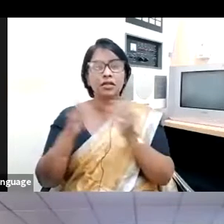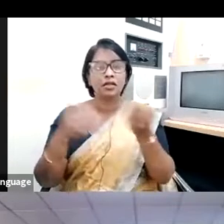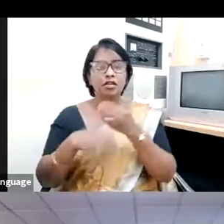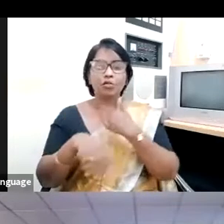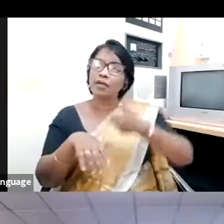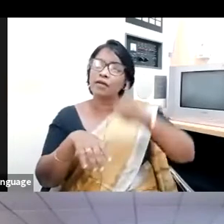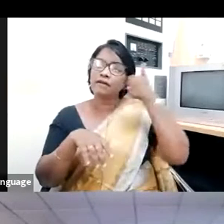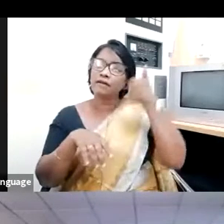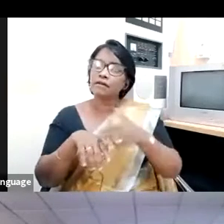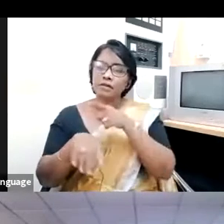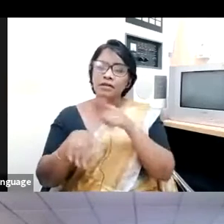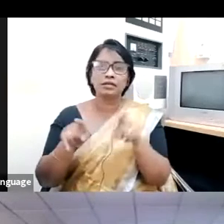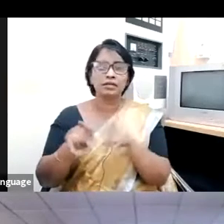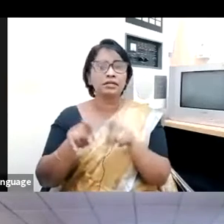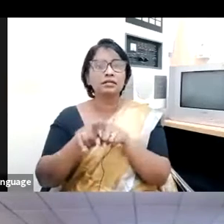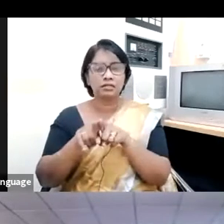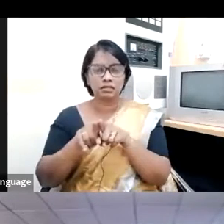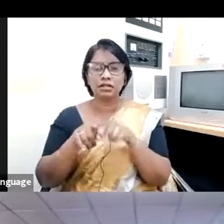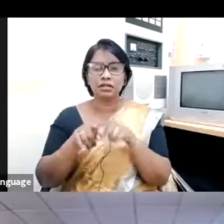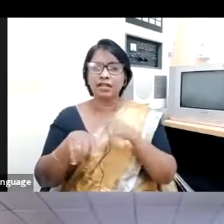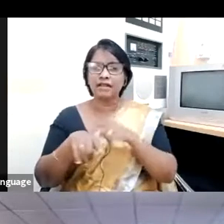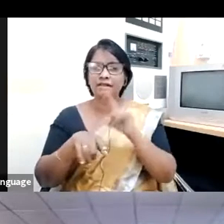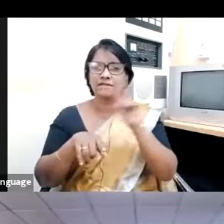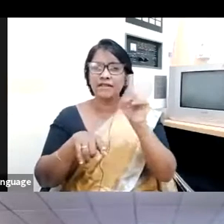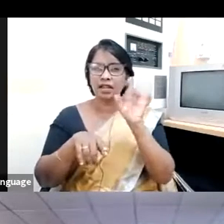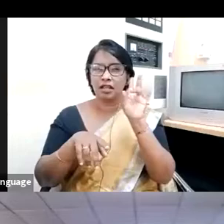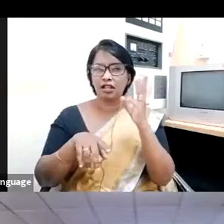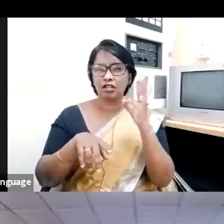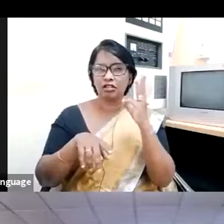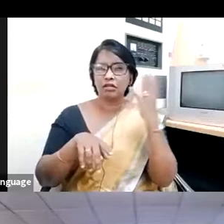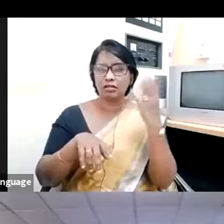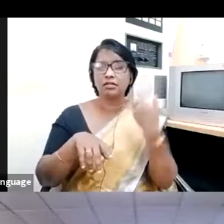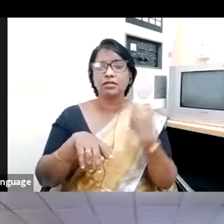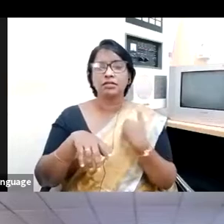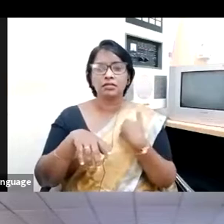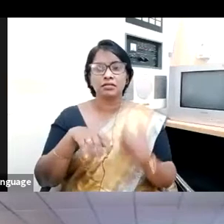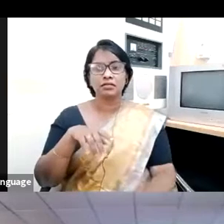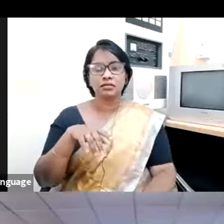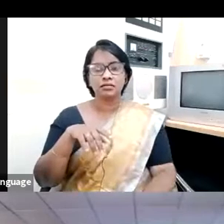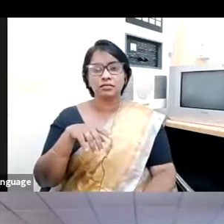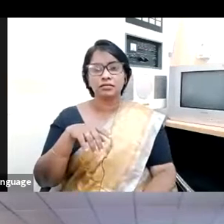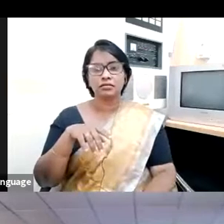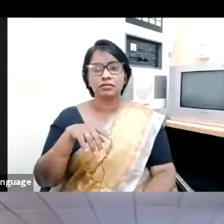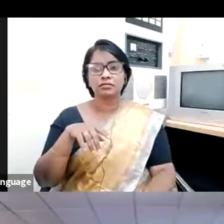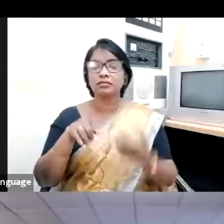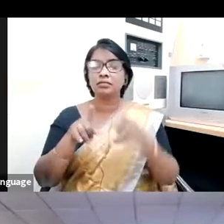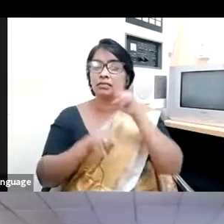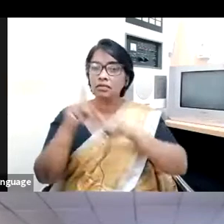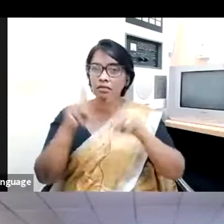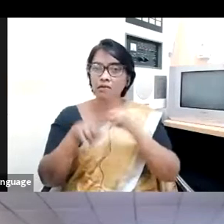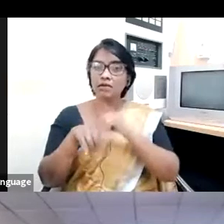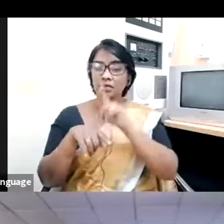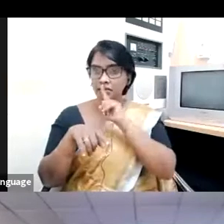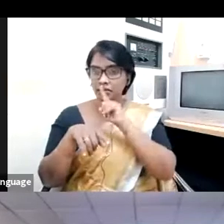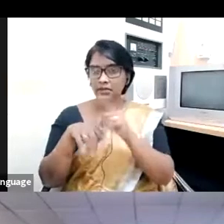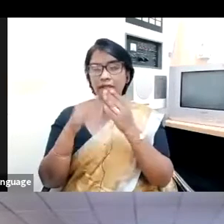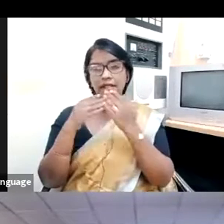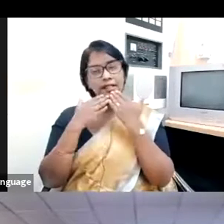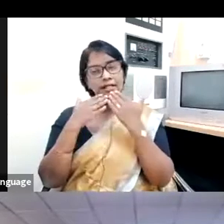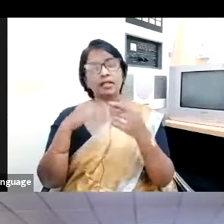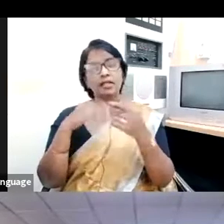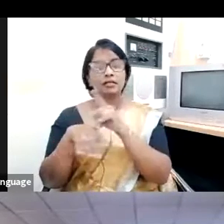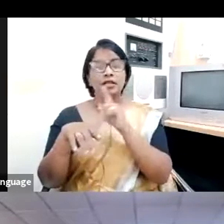go. I want to quickly thank the panel for the very decisive and incisive messages each of you